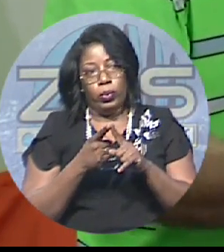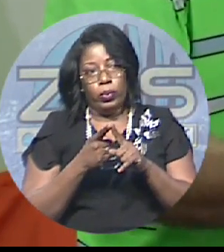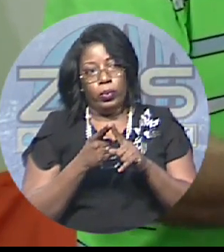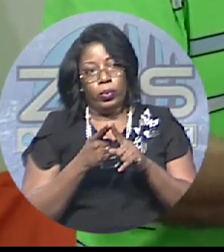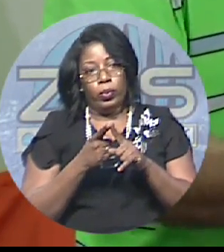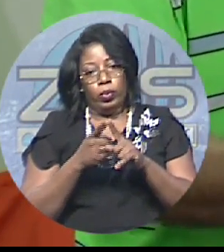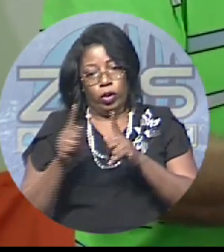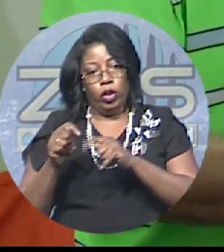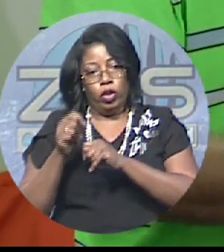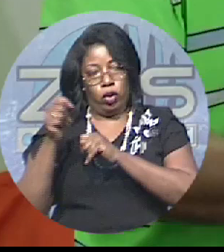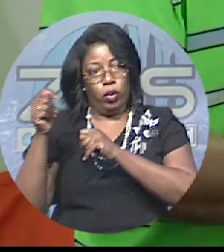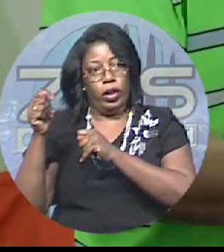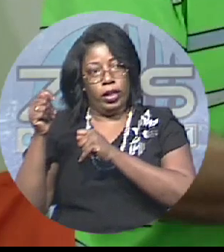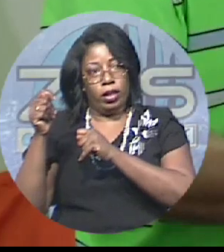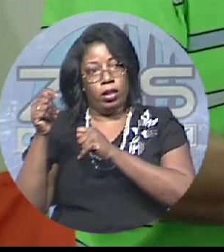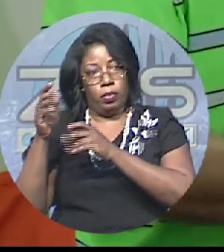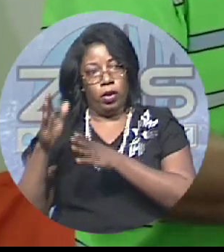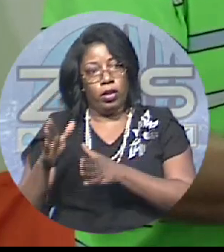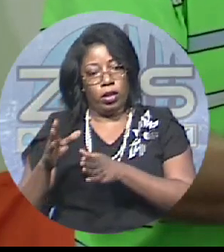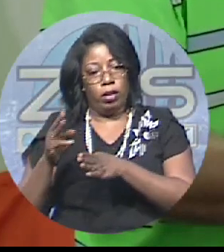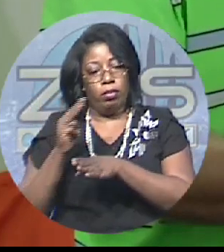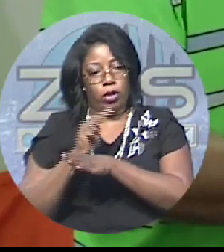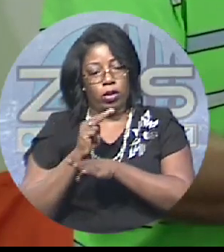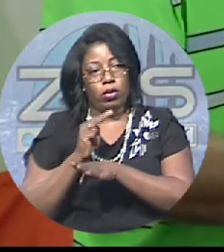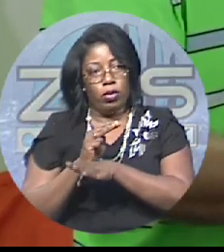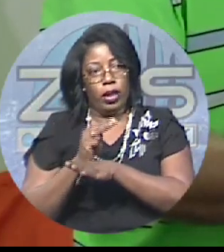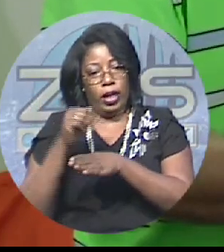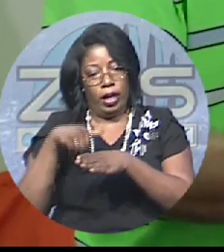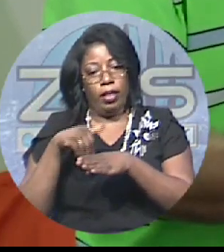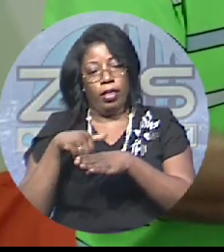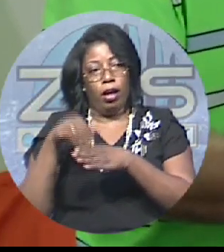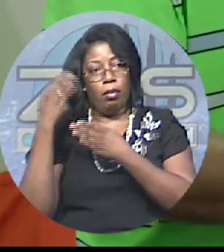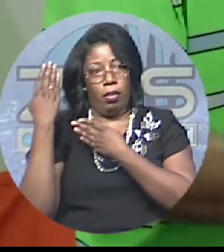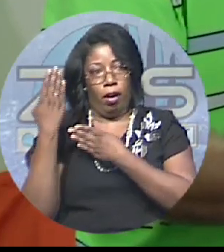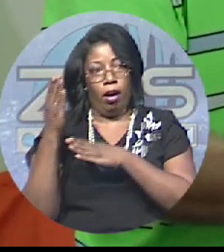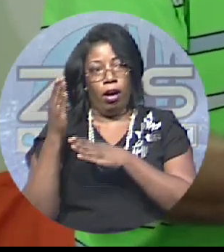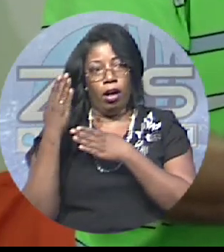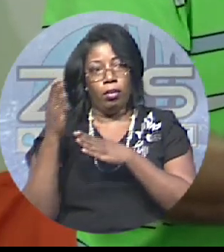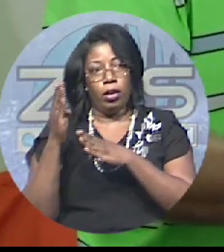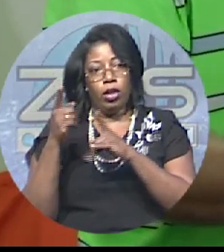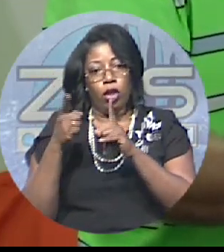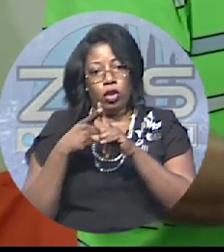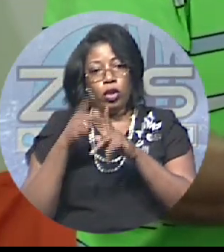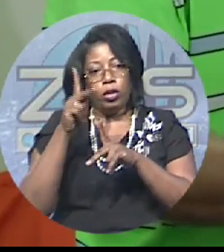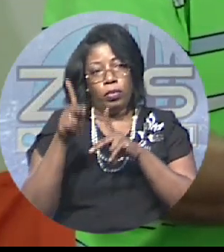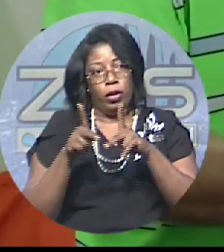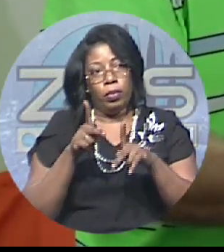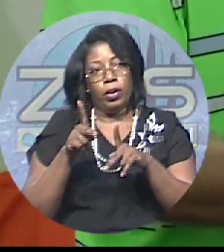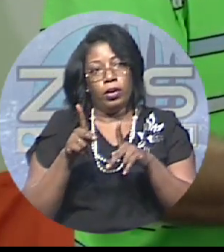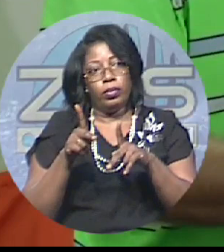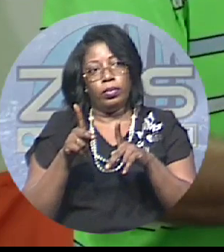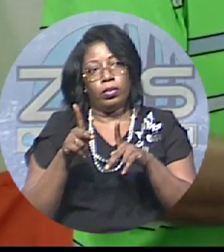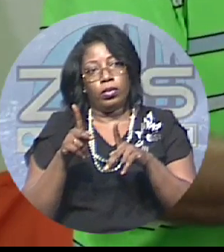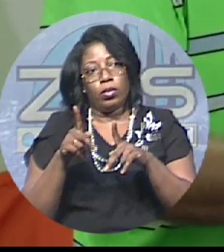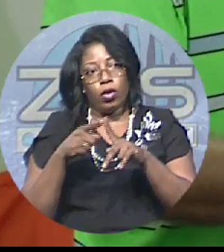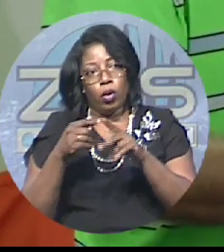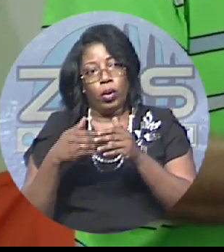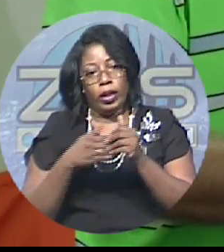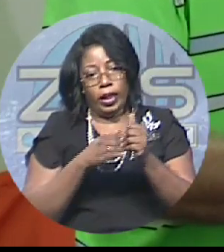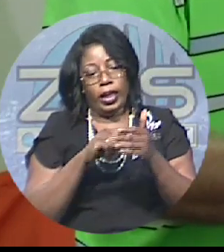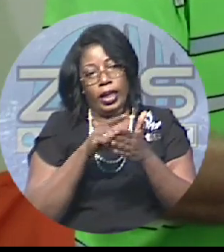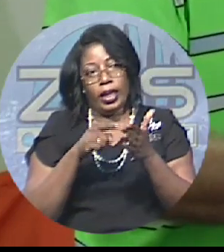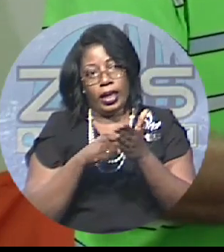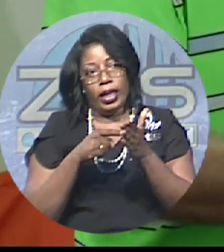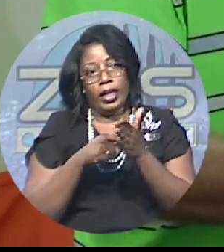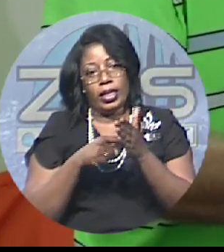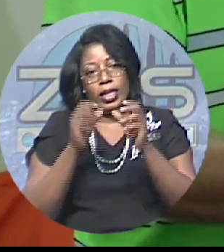to the tourism Ministry of Tourism within the Bahamas, to the folks that run this wonderful facility,